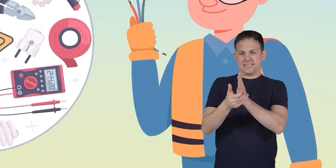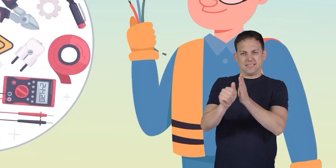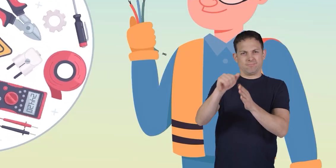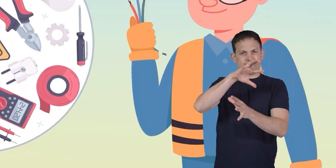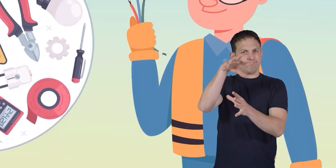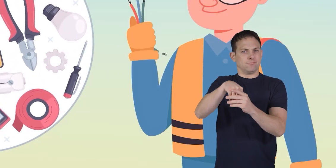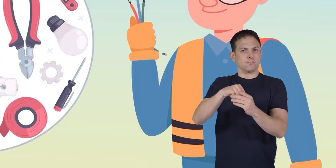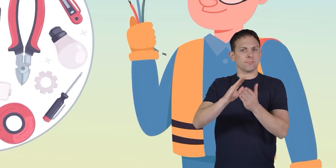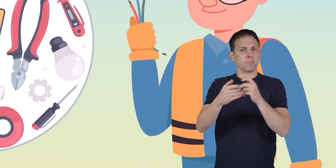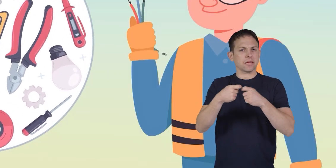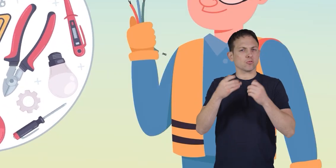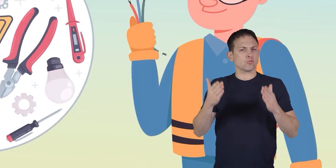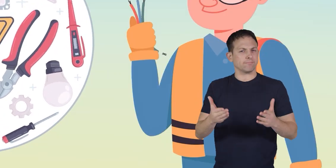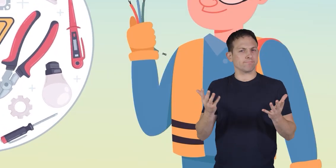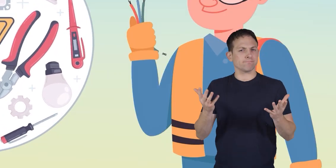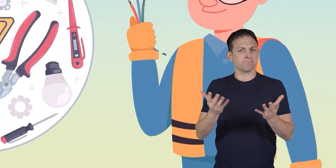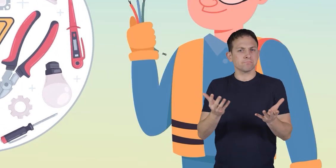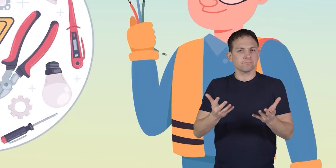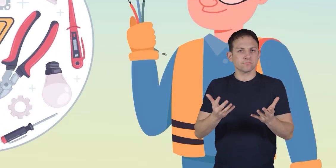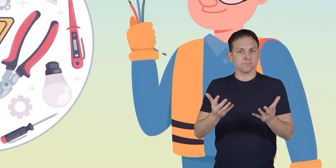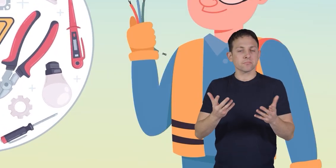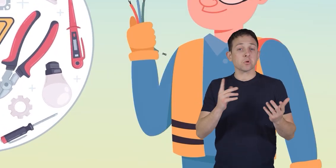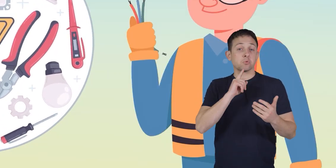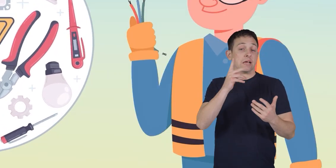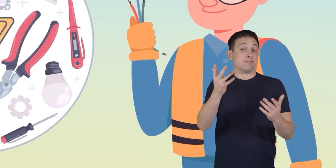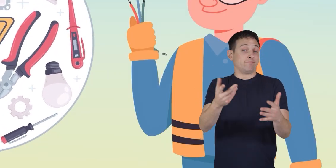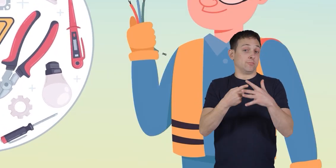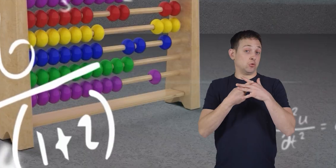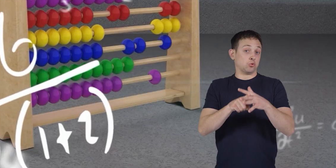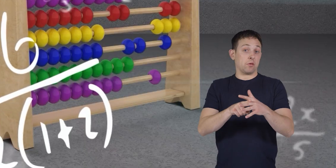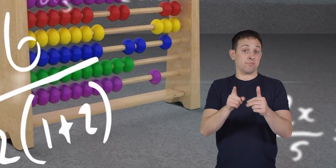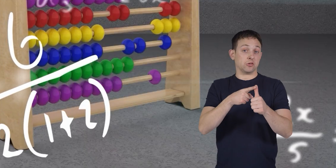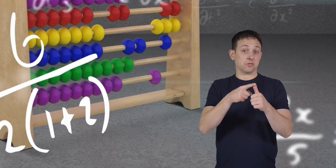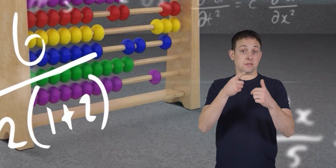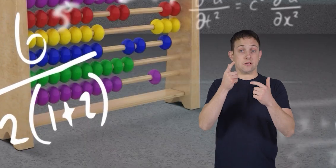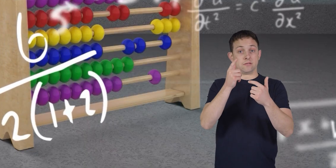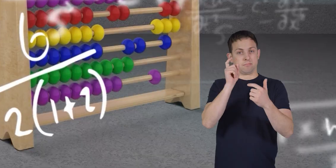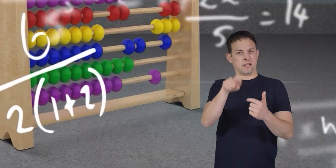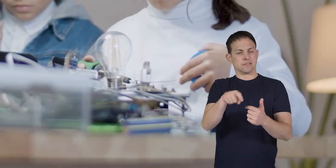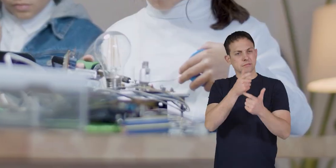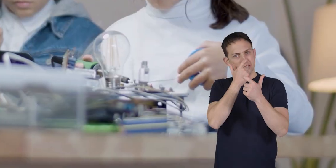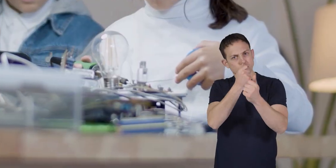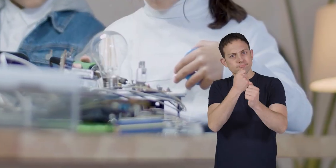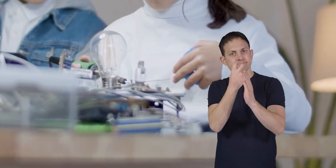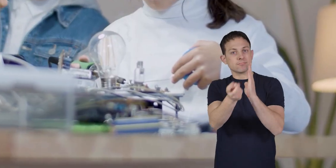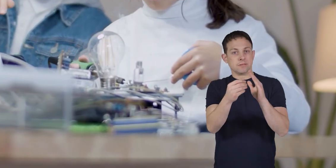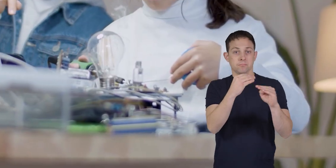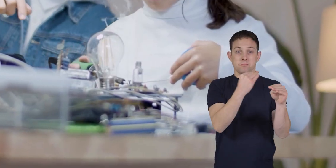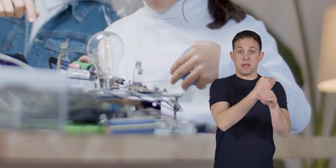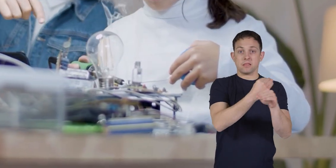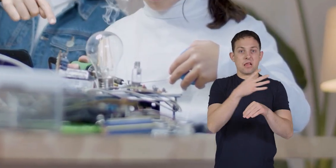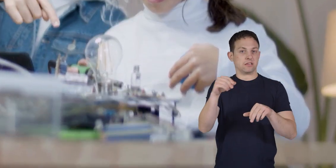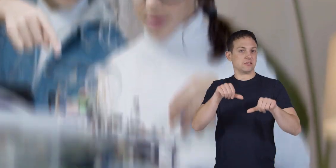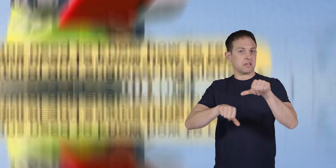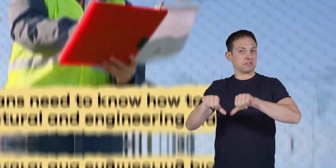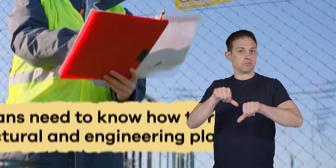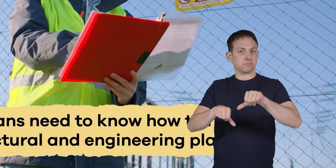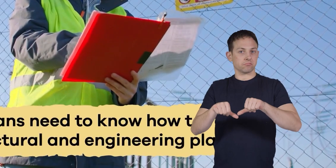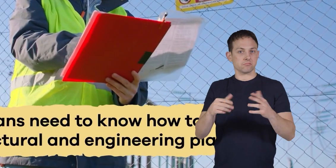are needed to become an electrician? Well, for starters, an interest in math and science is a